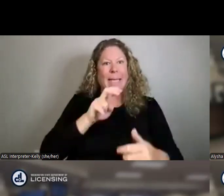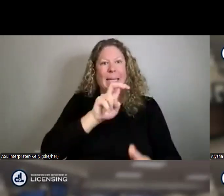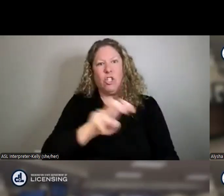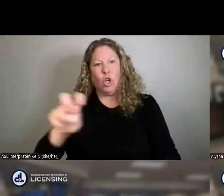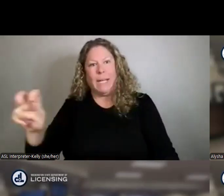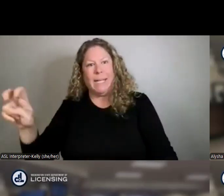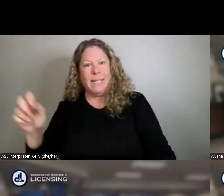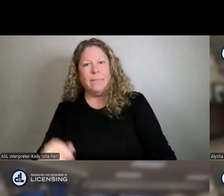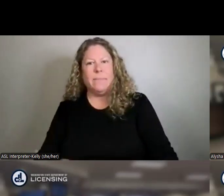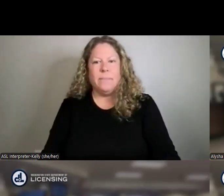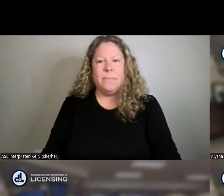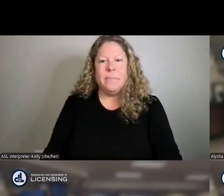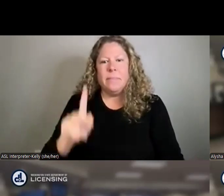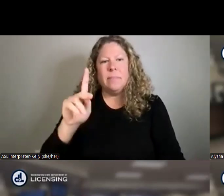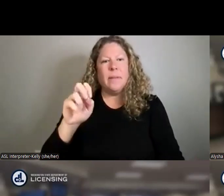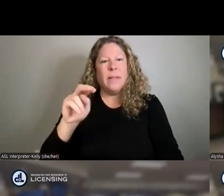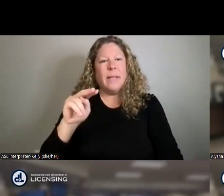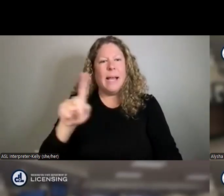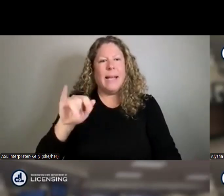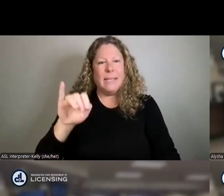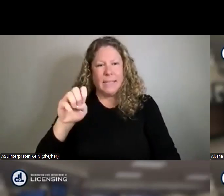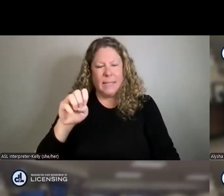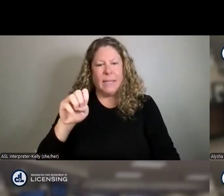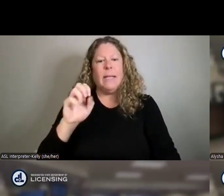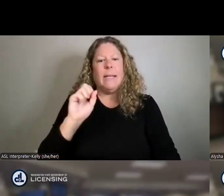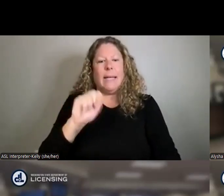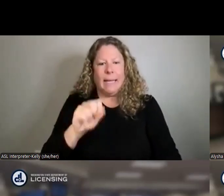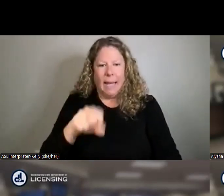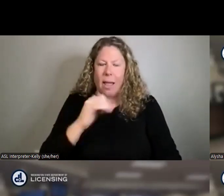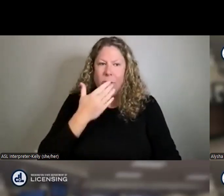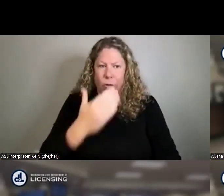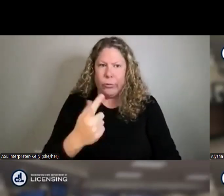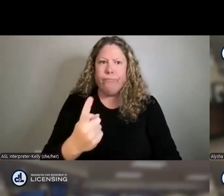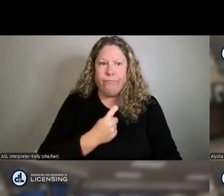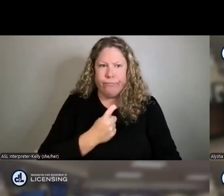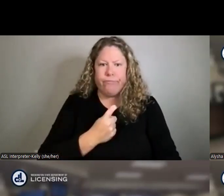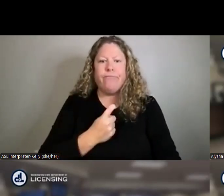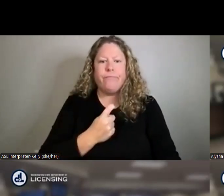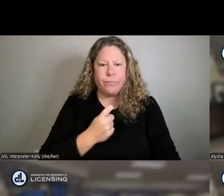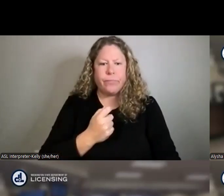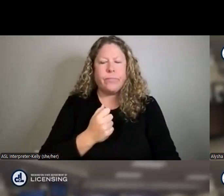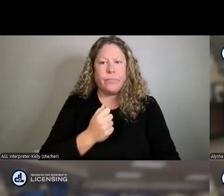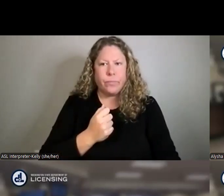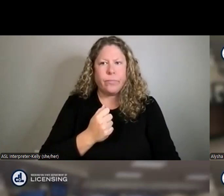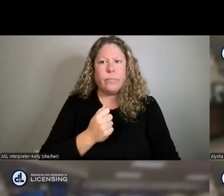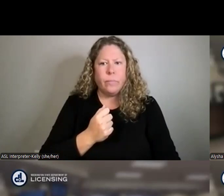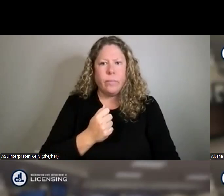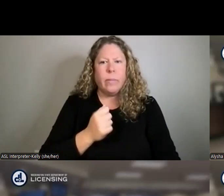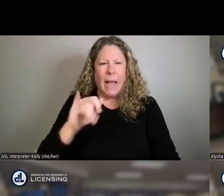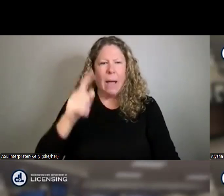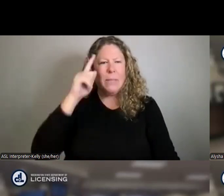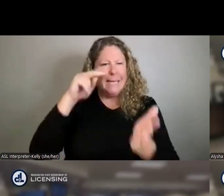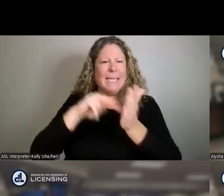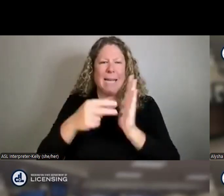I can take that one. Yes, this is a really, really good question and something that was an intentional